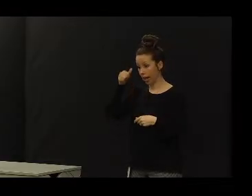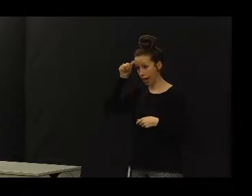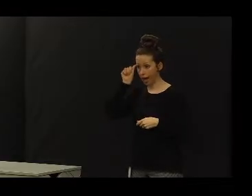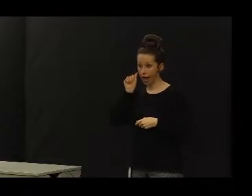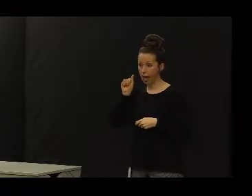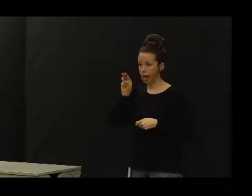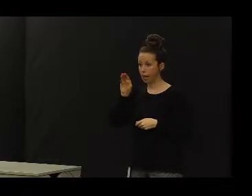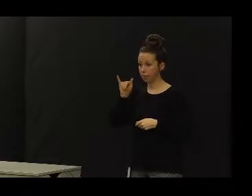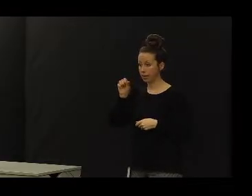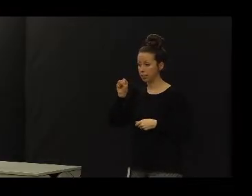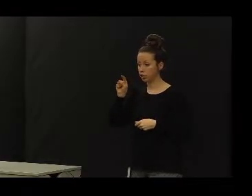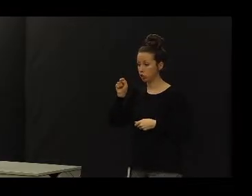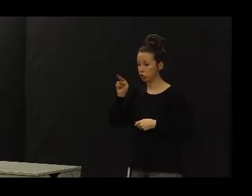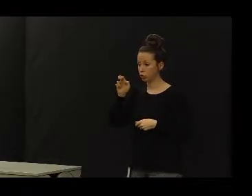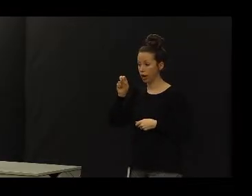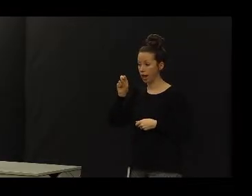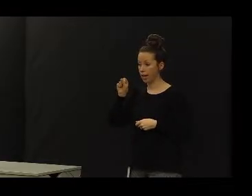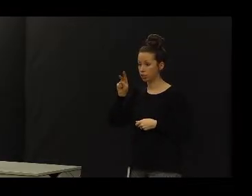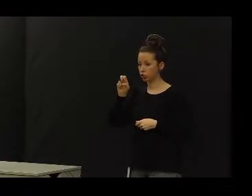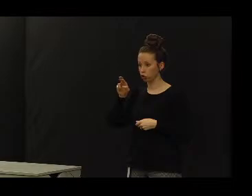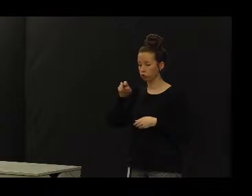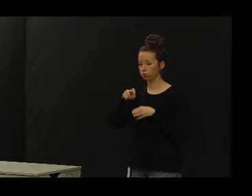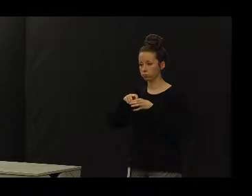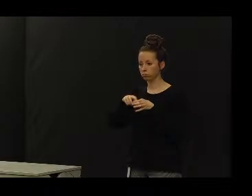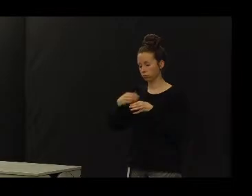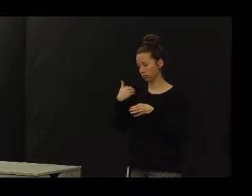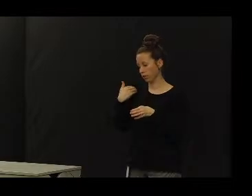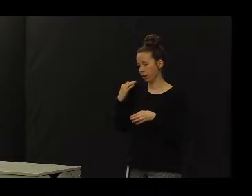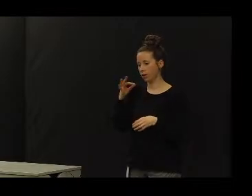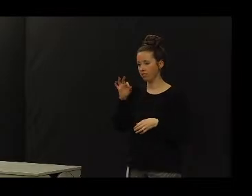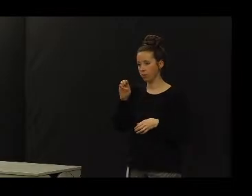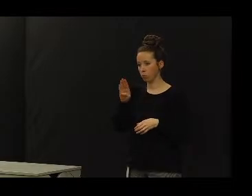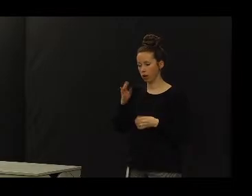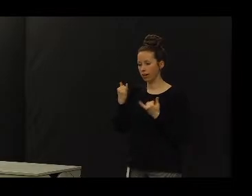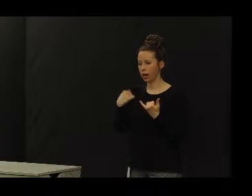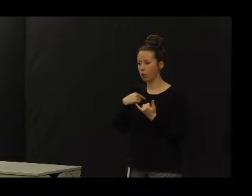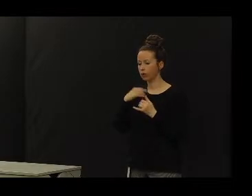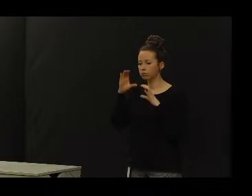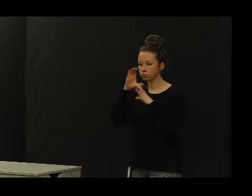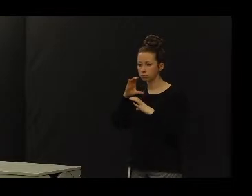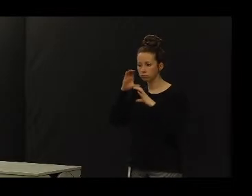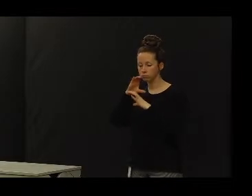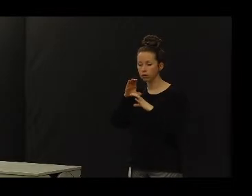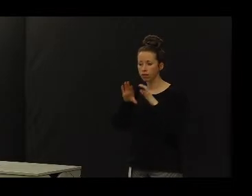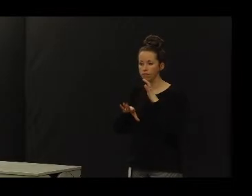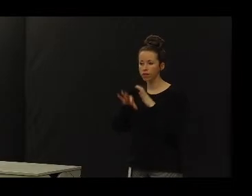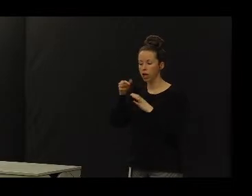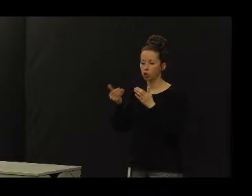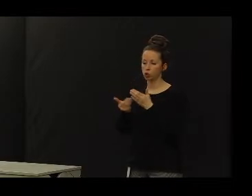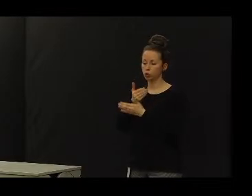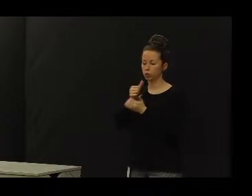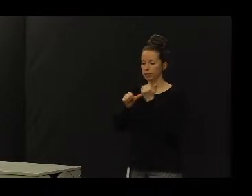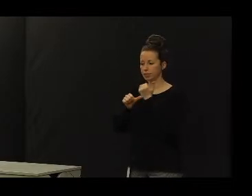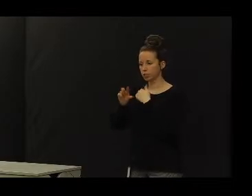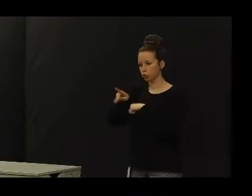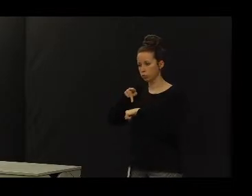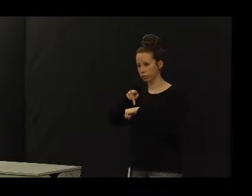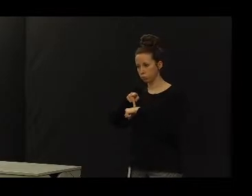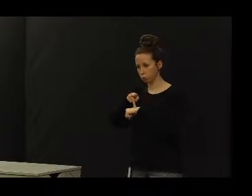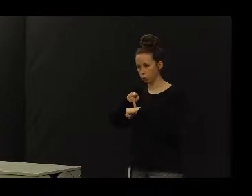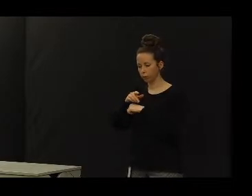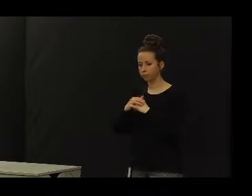February, and so we're currently on the search for a new assistant principal.